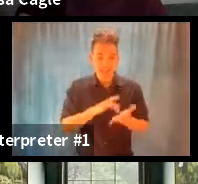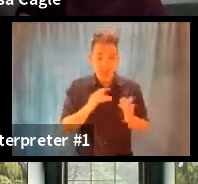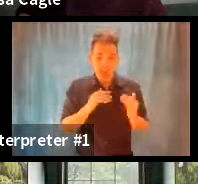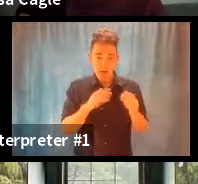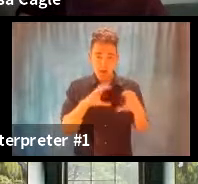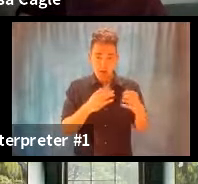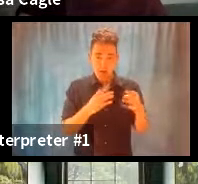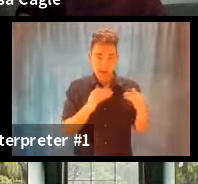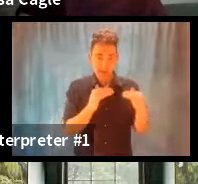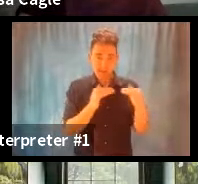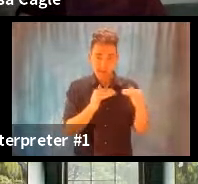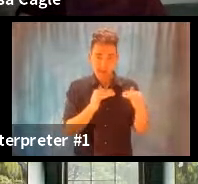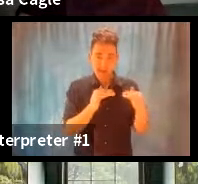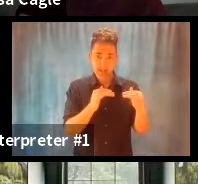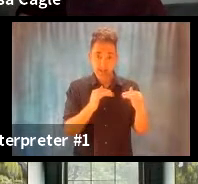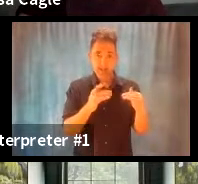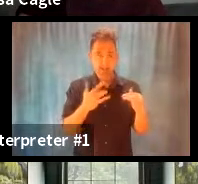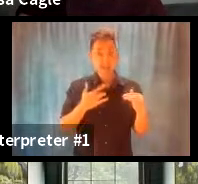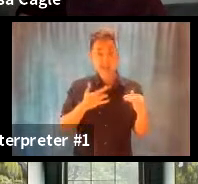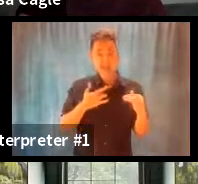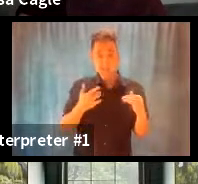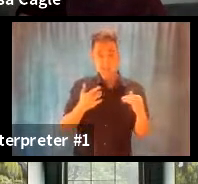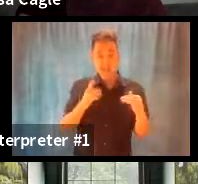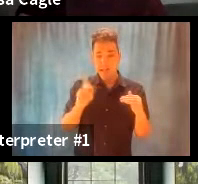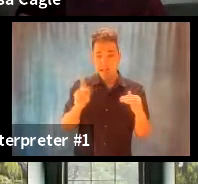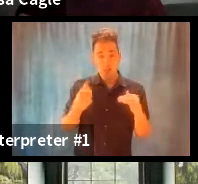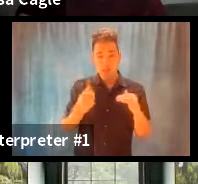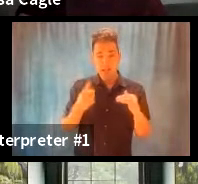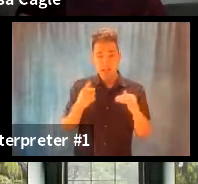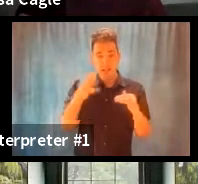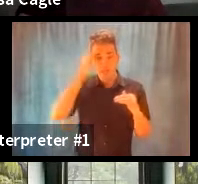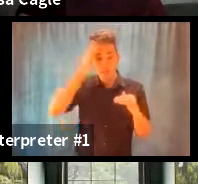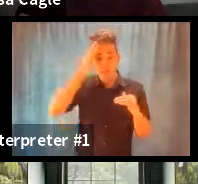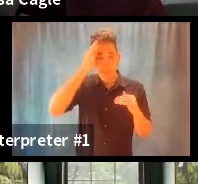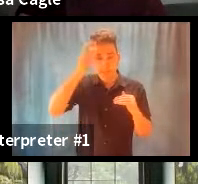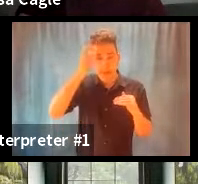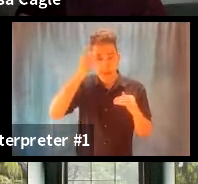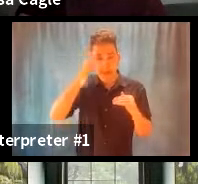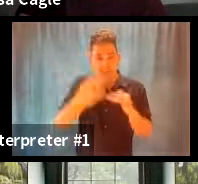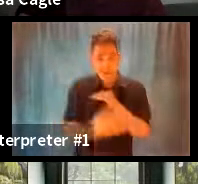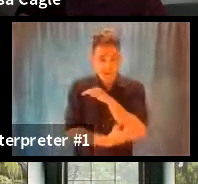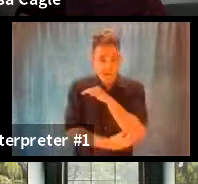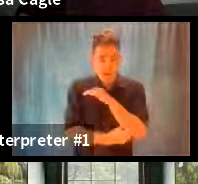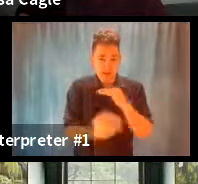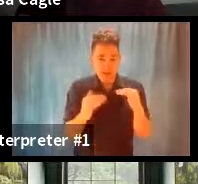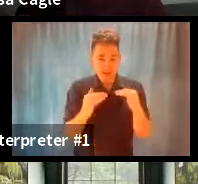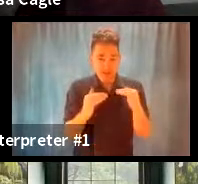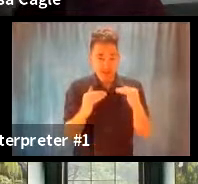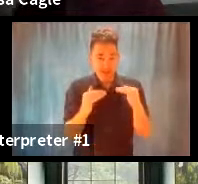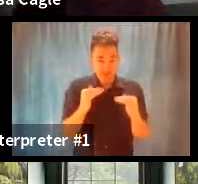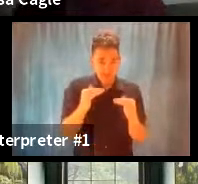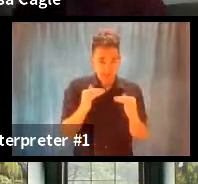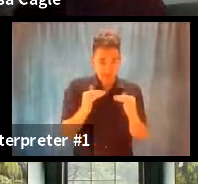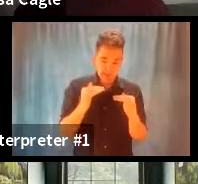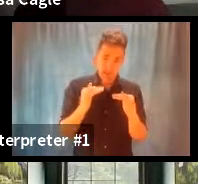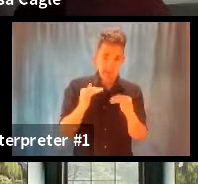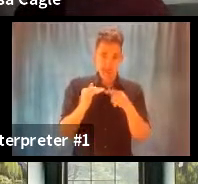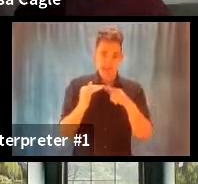I'll put it that way, they need the same services and the same help that everybody else